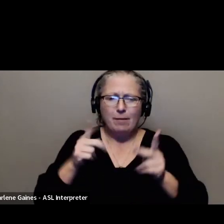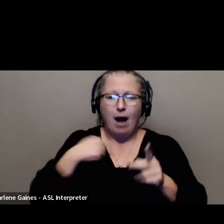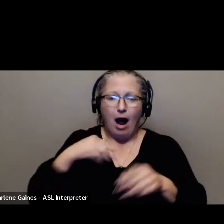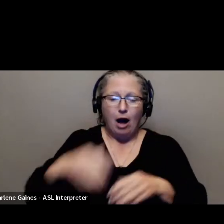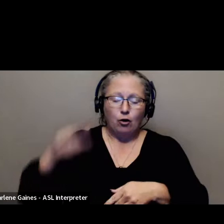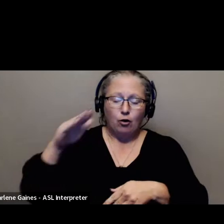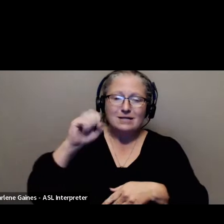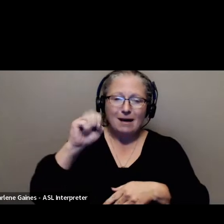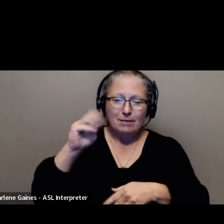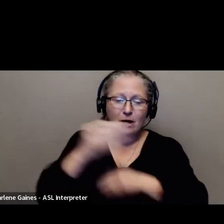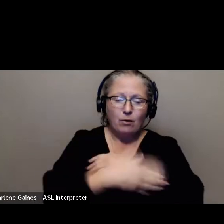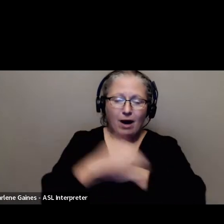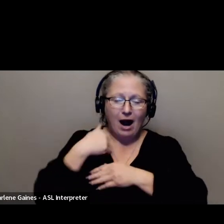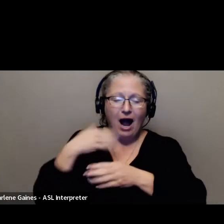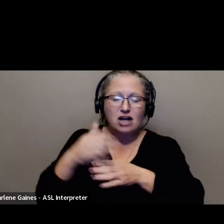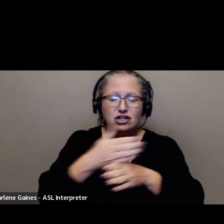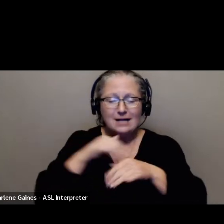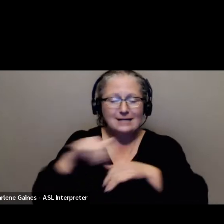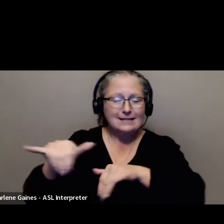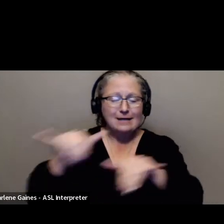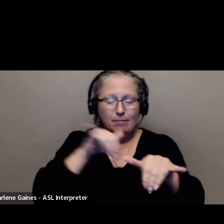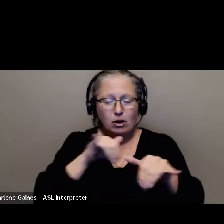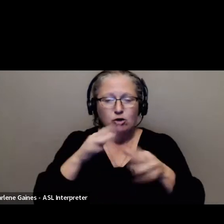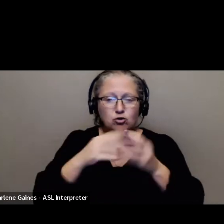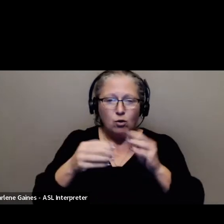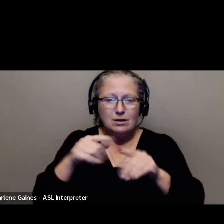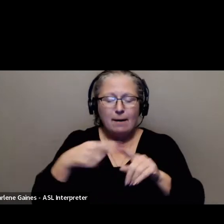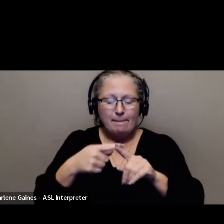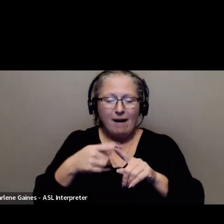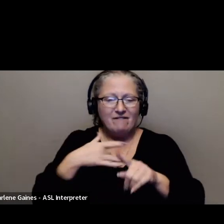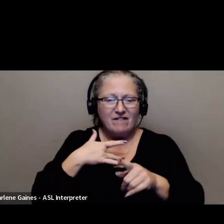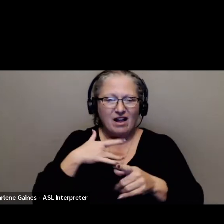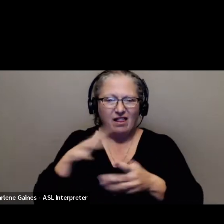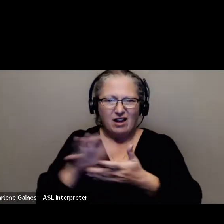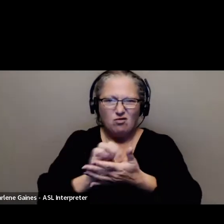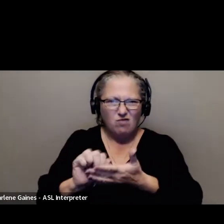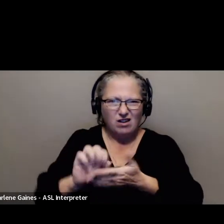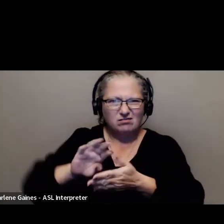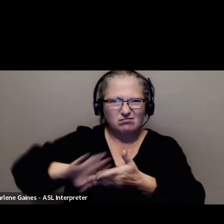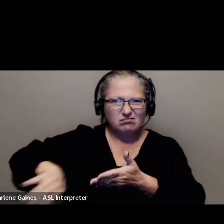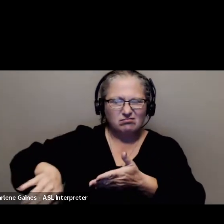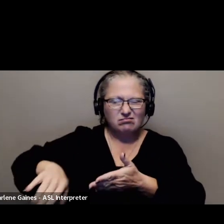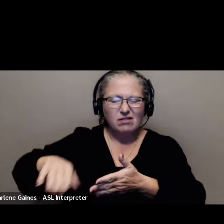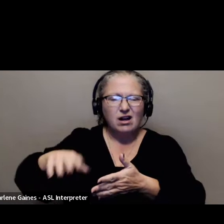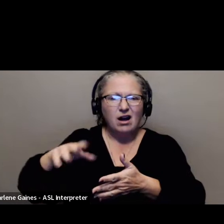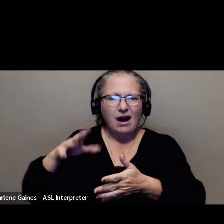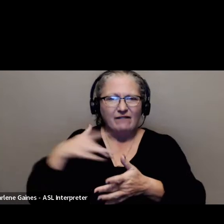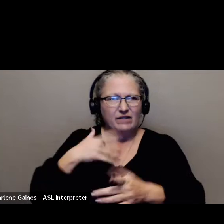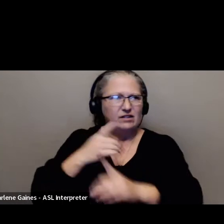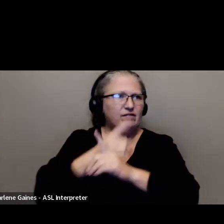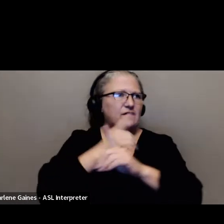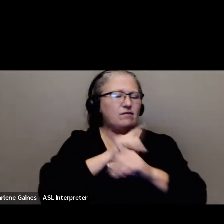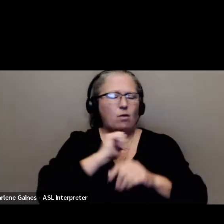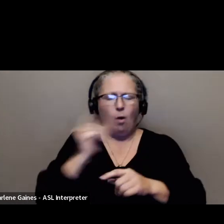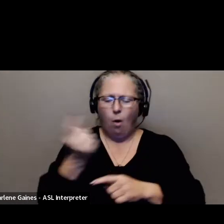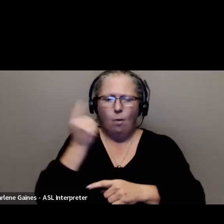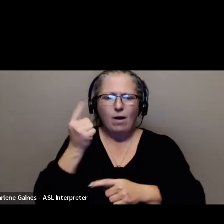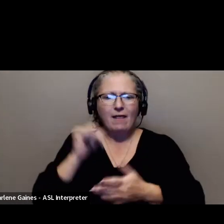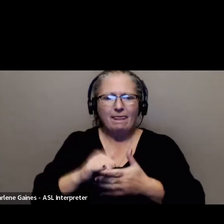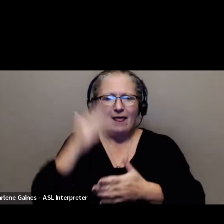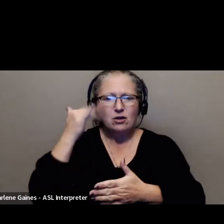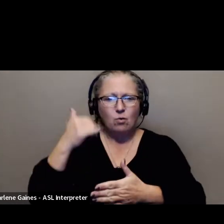share similar stories with those before me about feeling erased, feeling on edge, and on the defensive always. This is